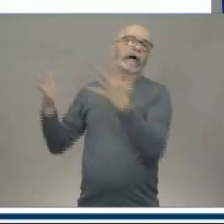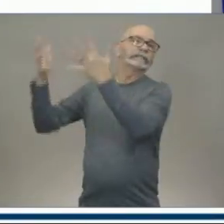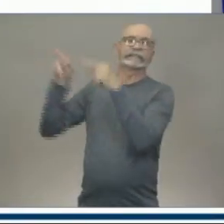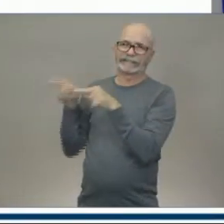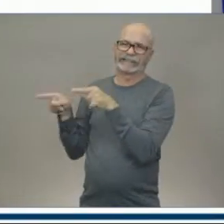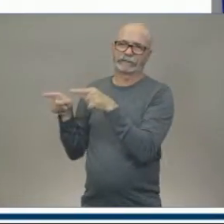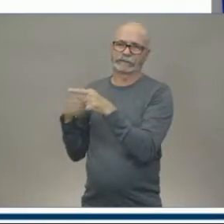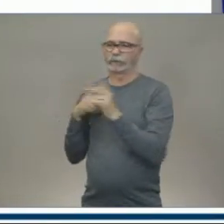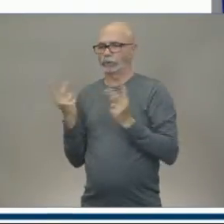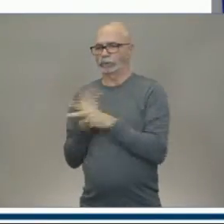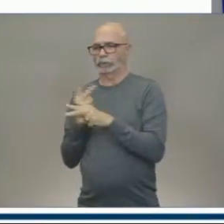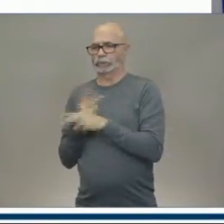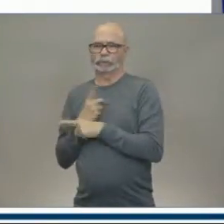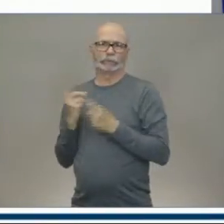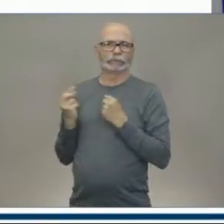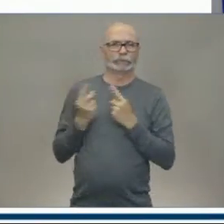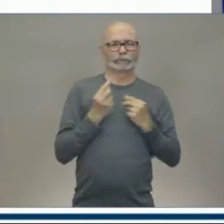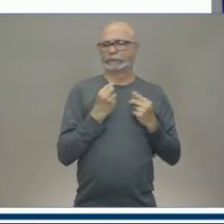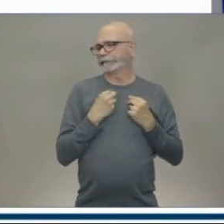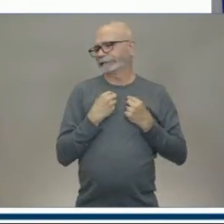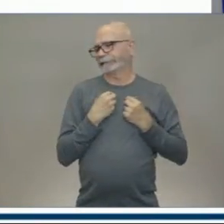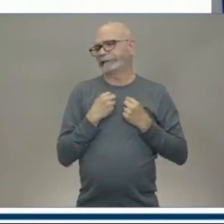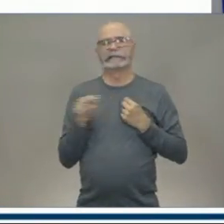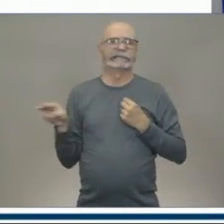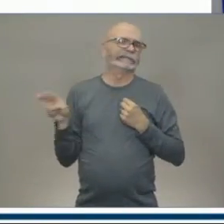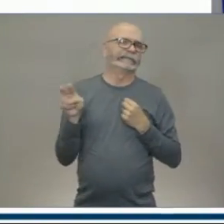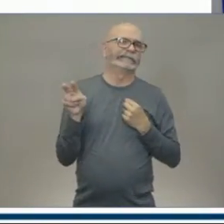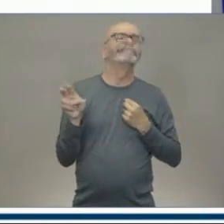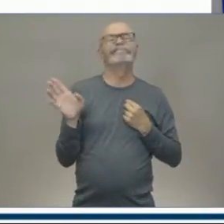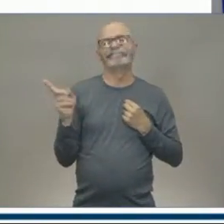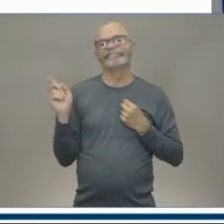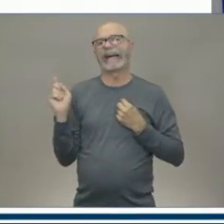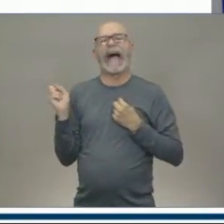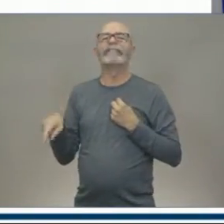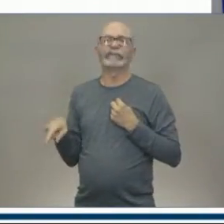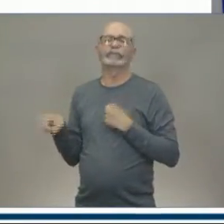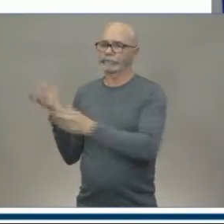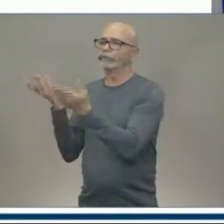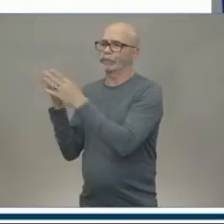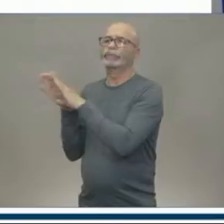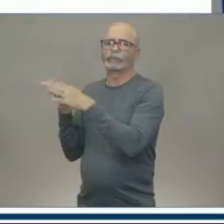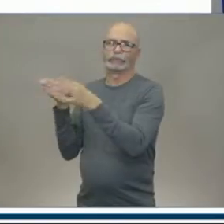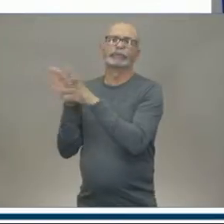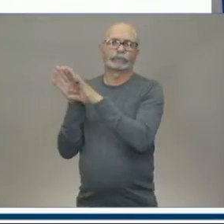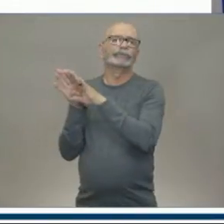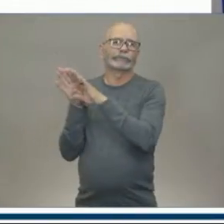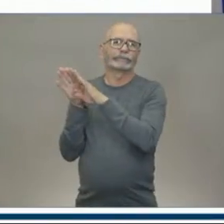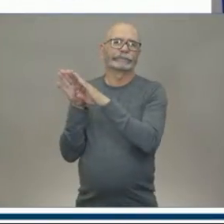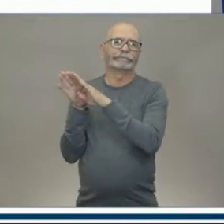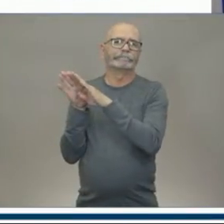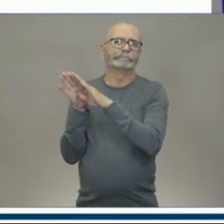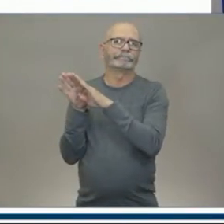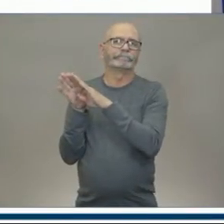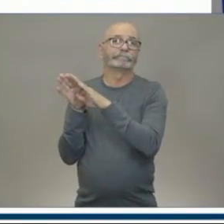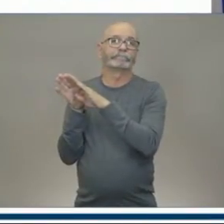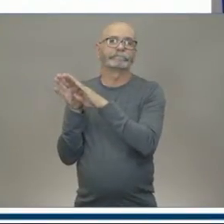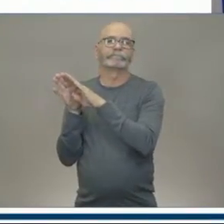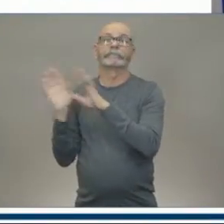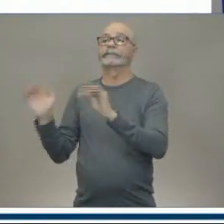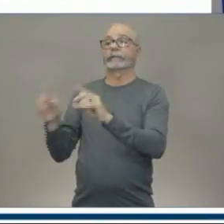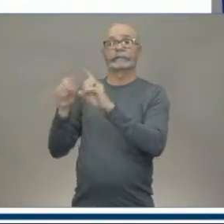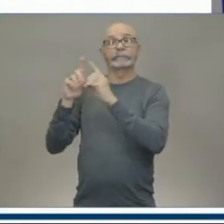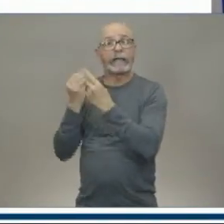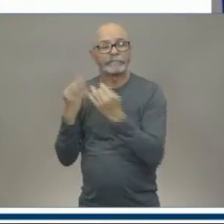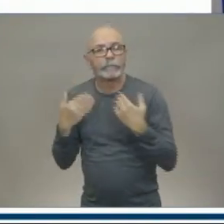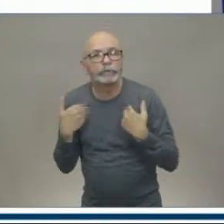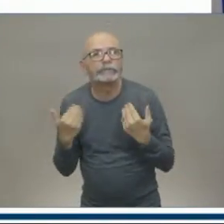collectively as we deal with the virus and try to get back to some level of normal education. The department, through the minister and the deputy, have been